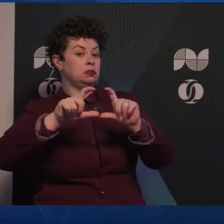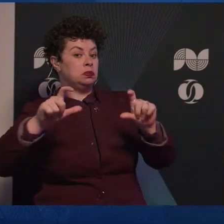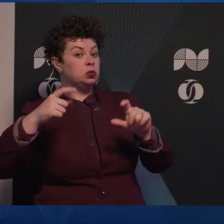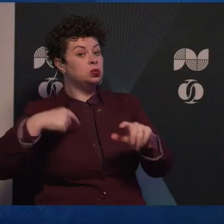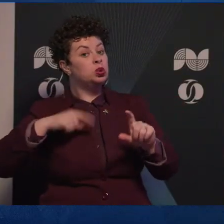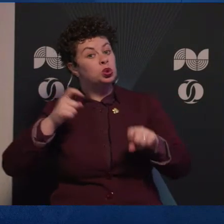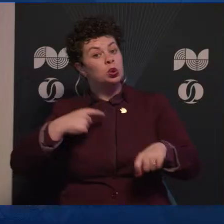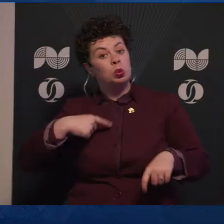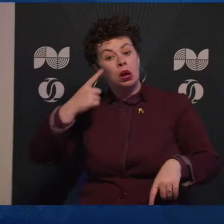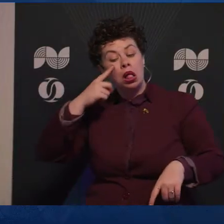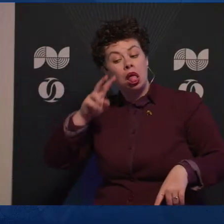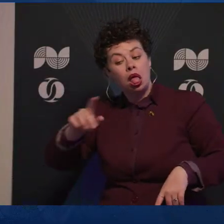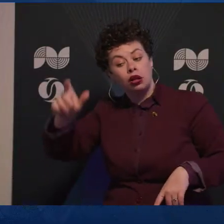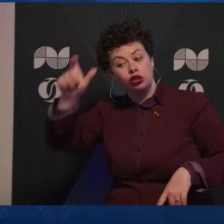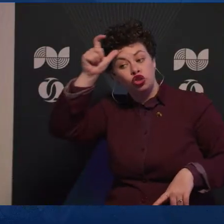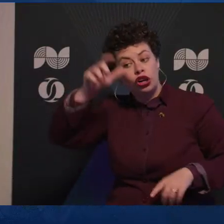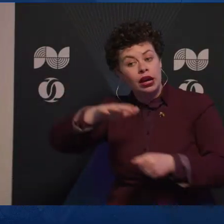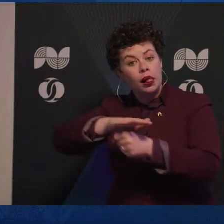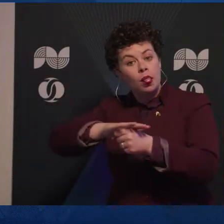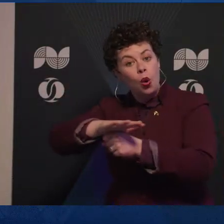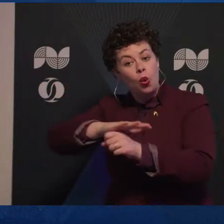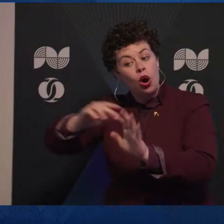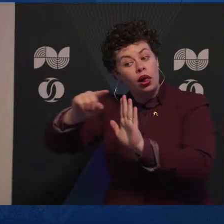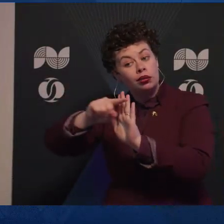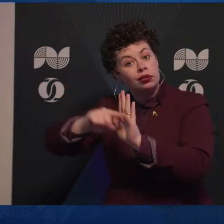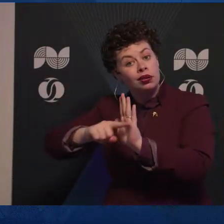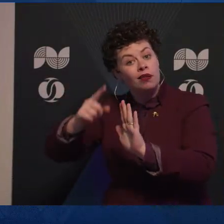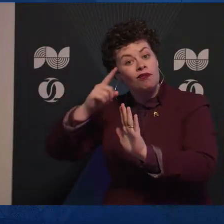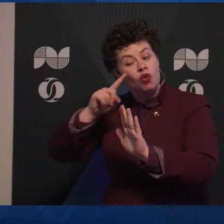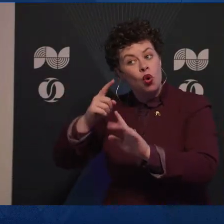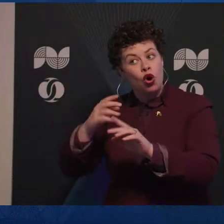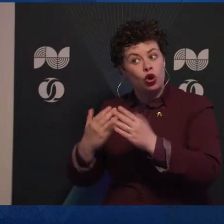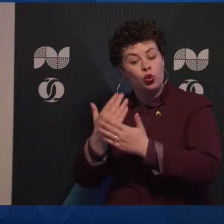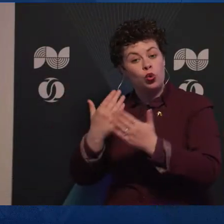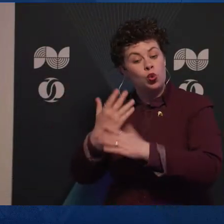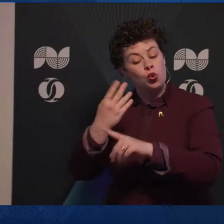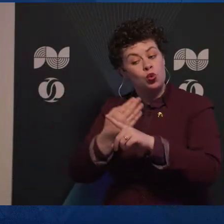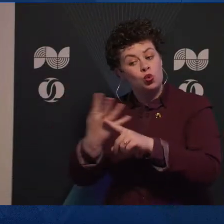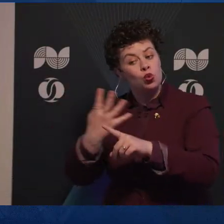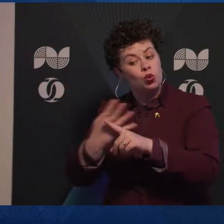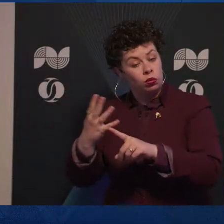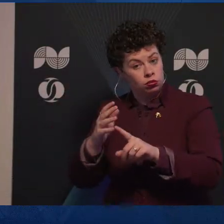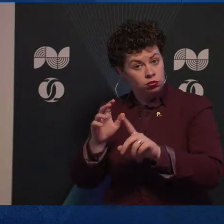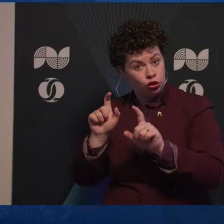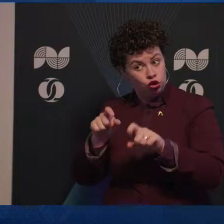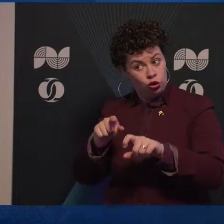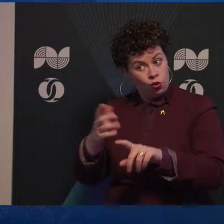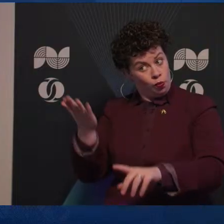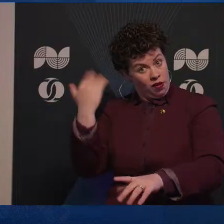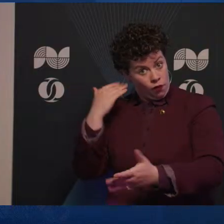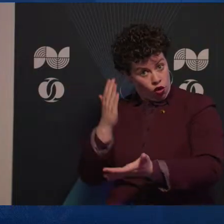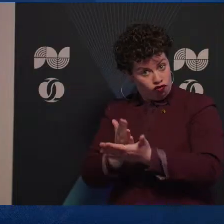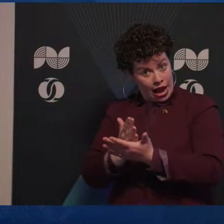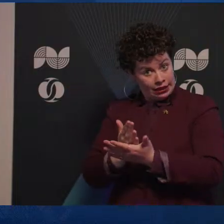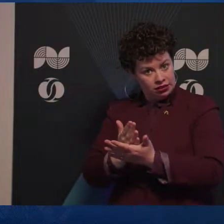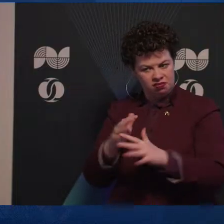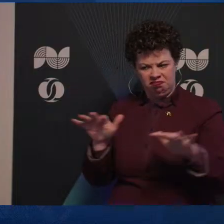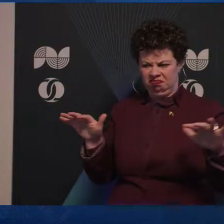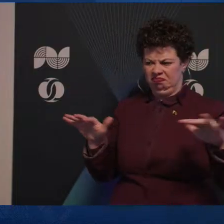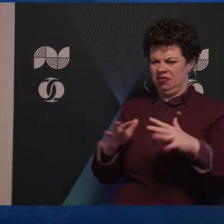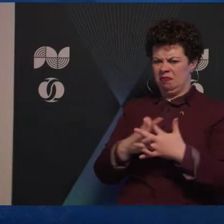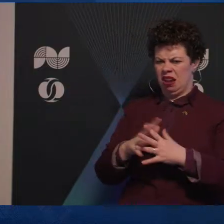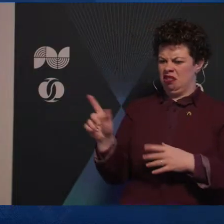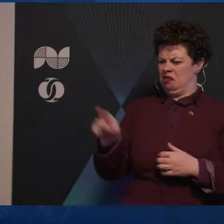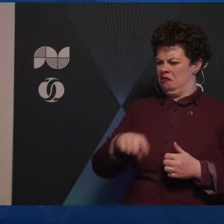local content requirements on renewables in a different light? Did they get it right before the US and the